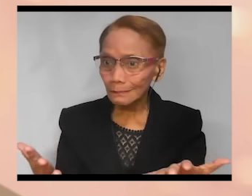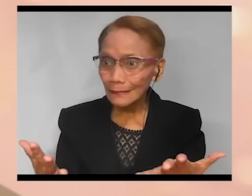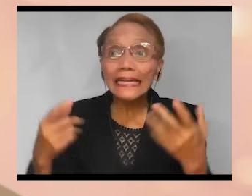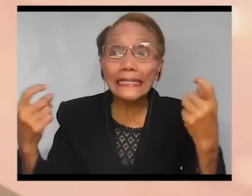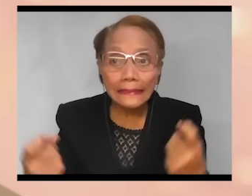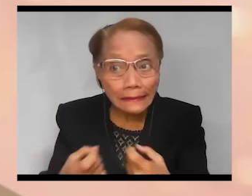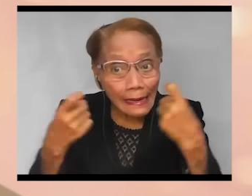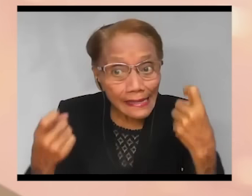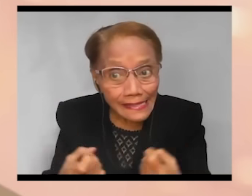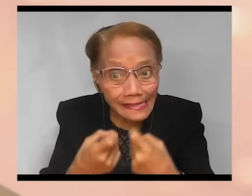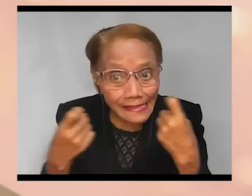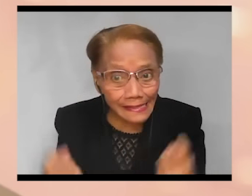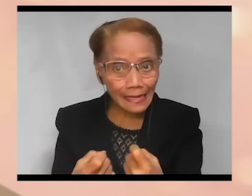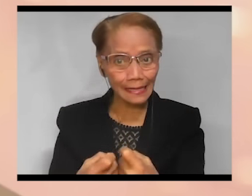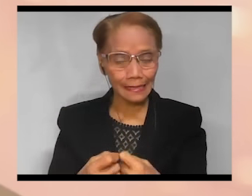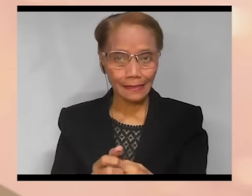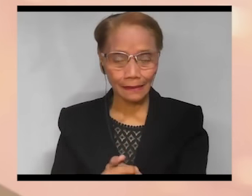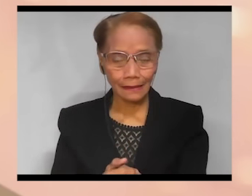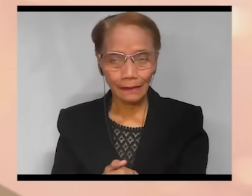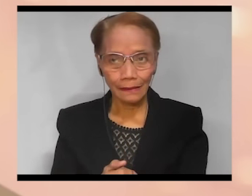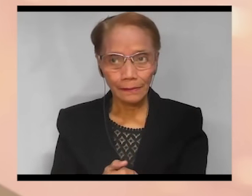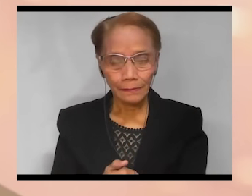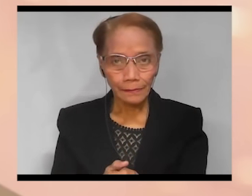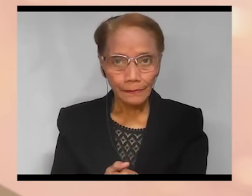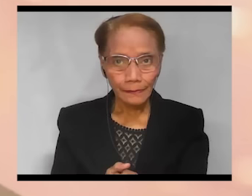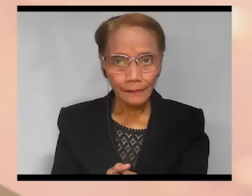This is a sin. This is a sin.